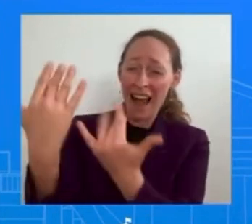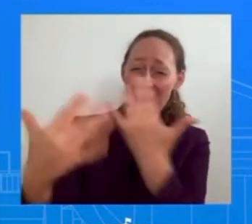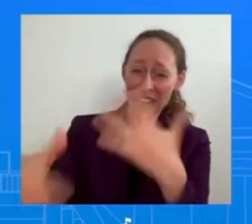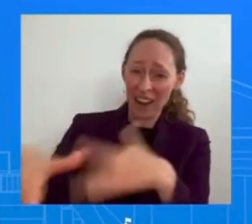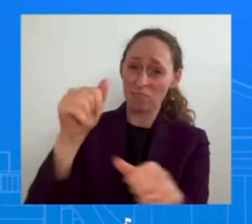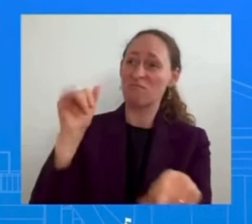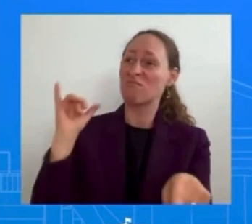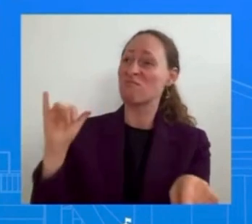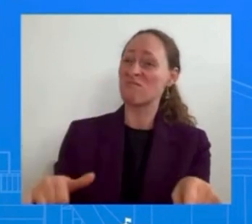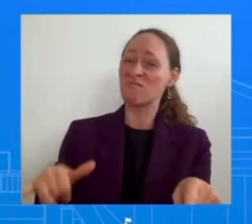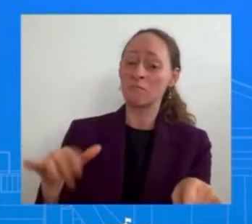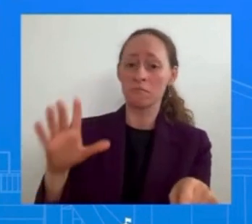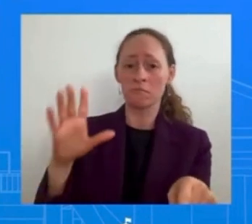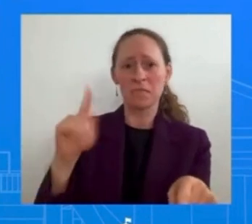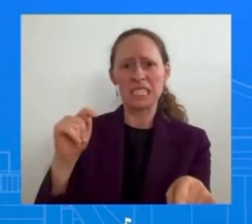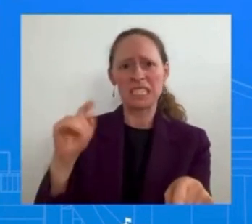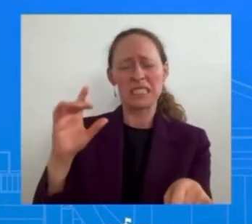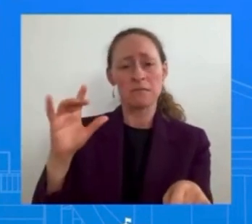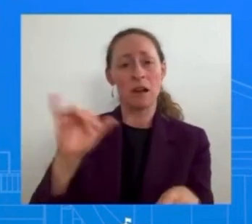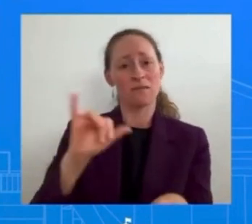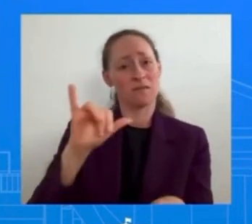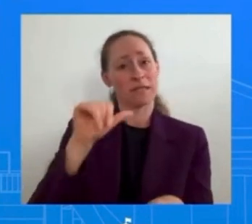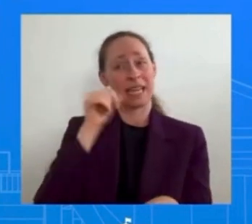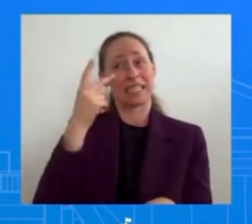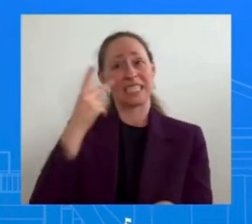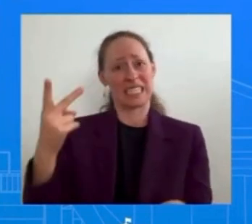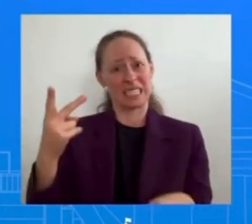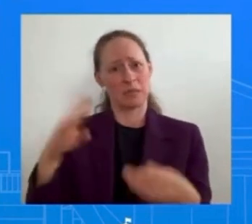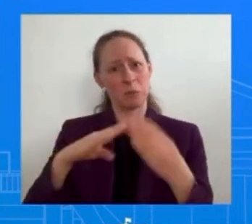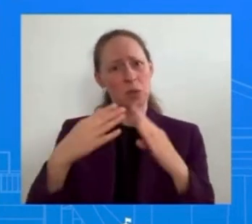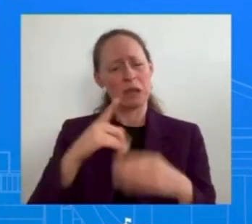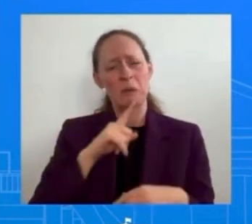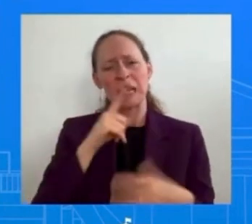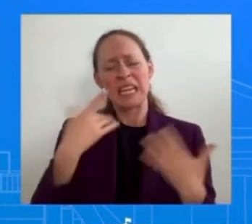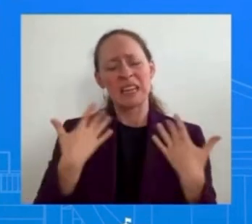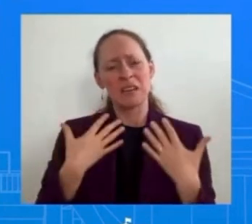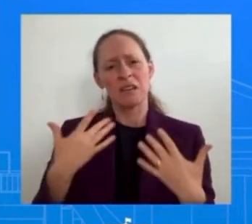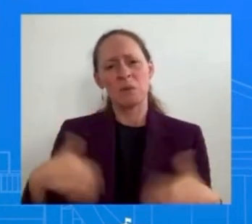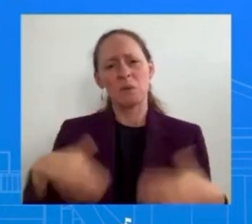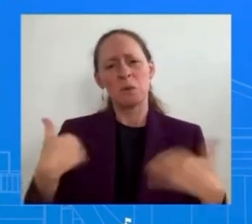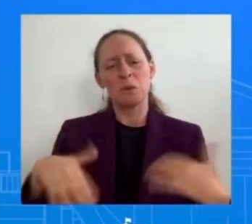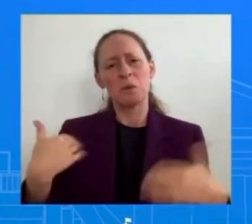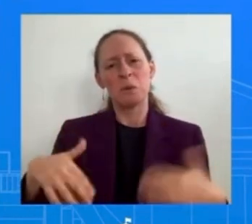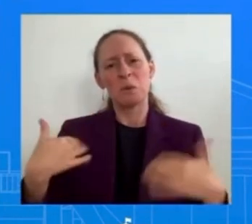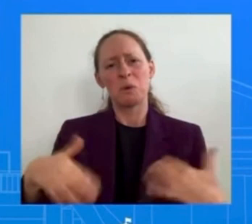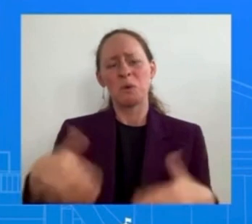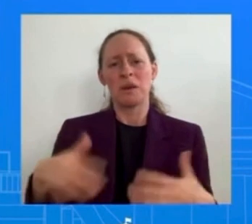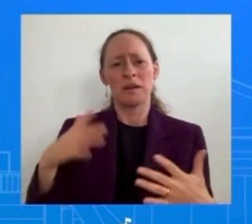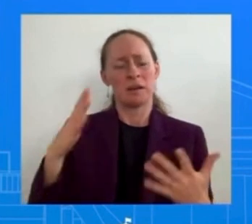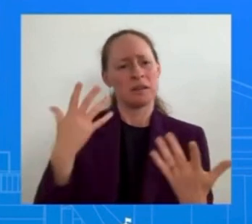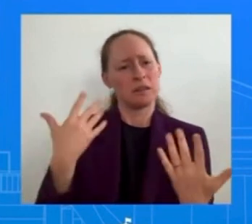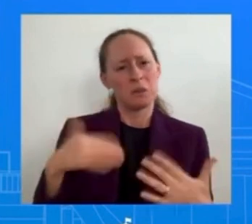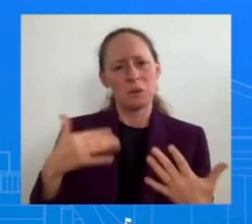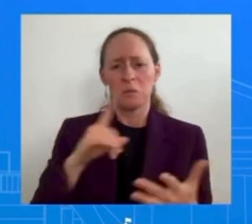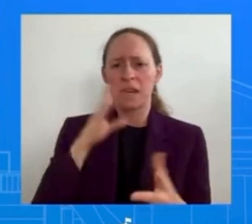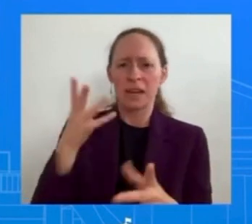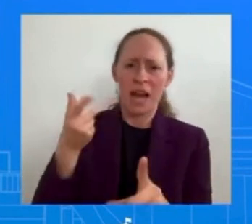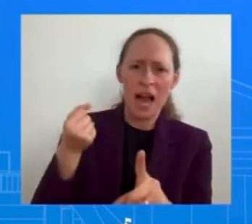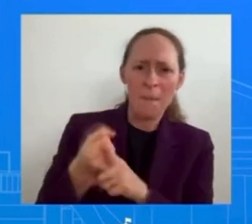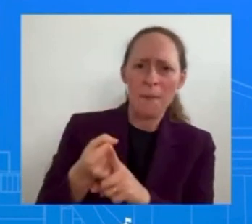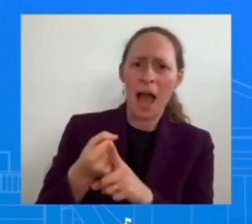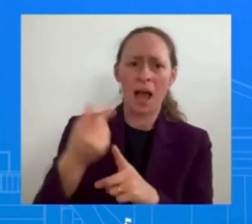culturally rich community that was really palpable everywhere that I went. And while the people of Hawaii are in